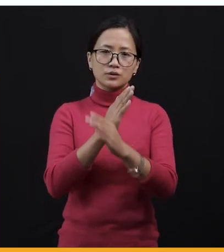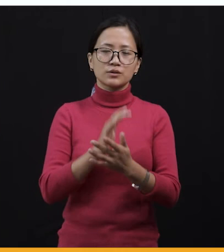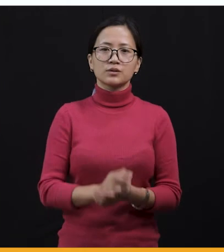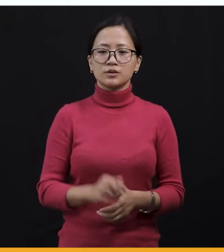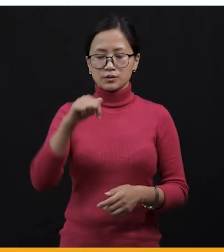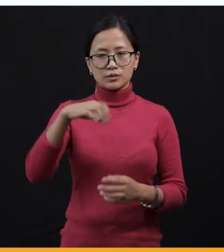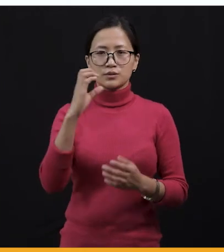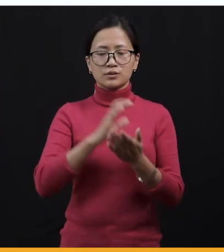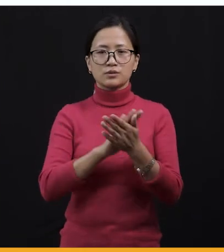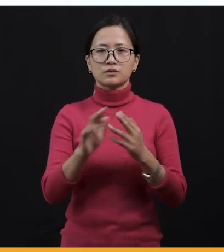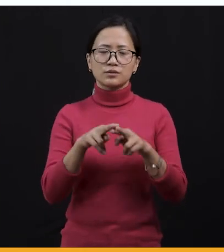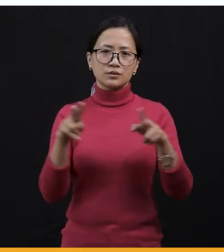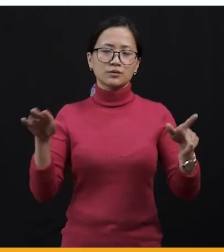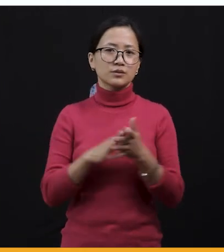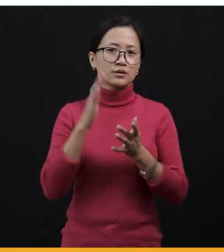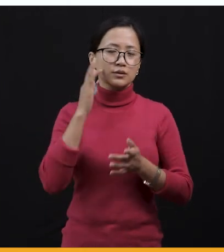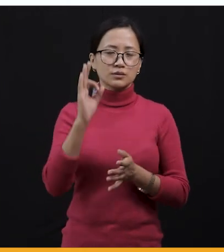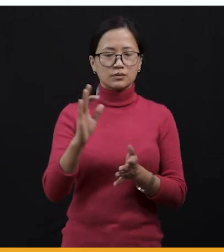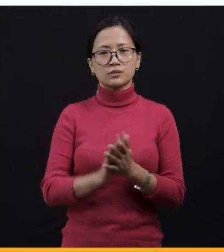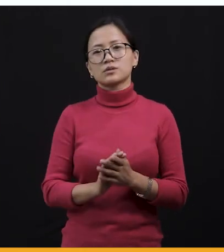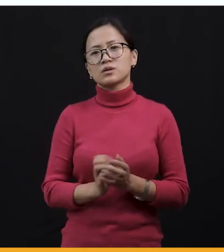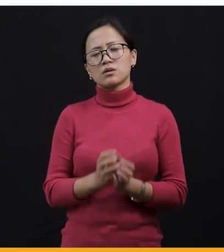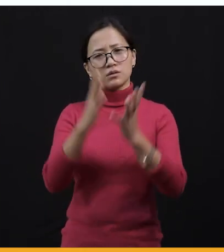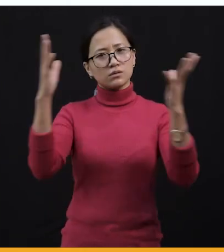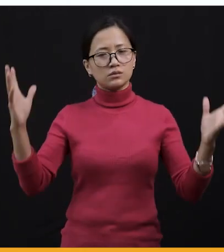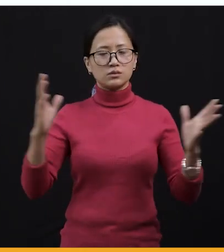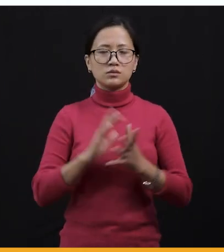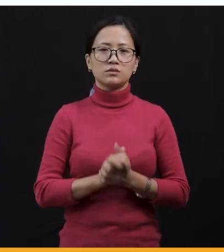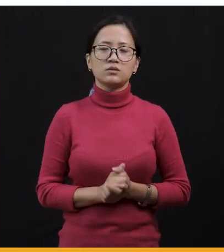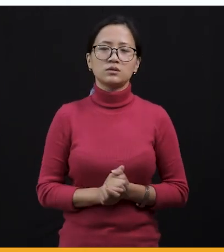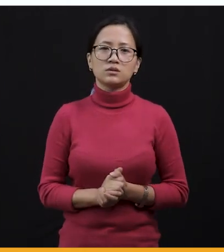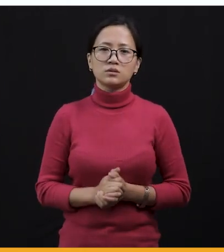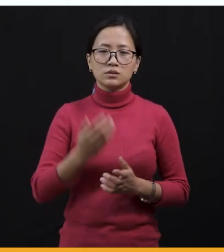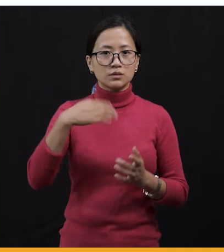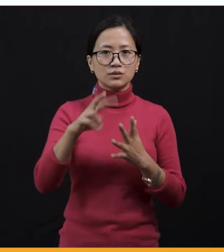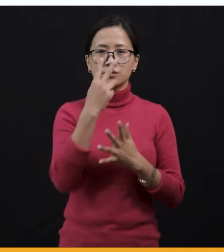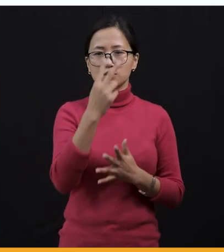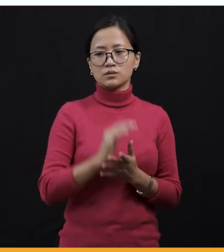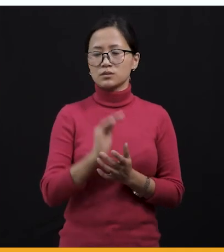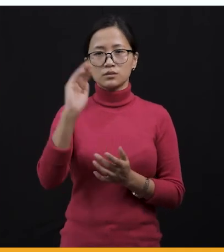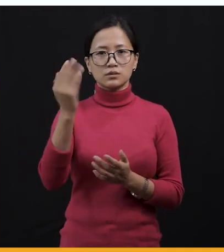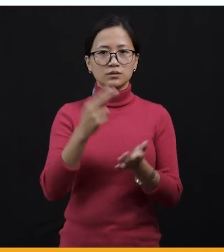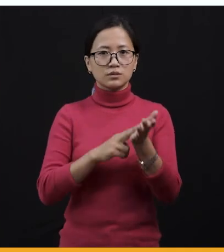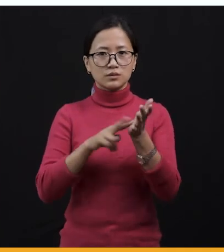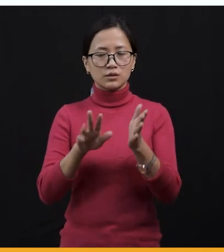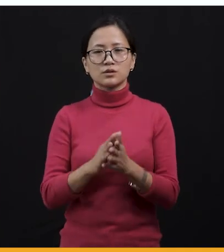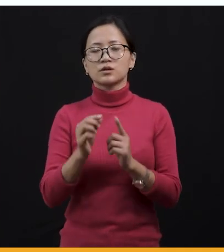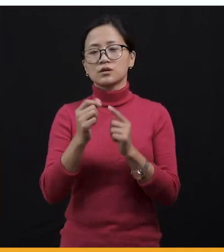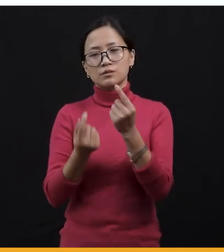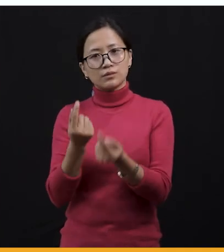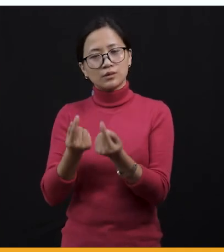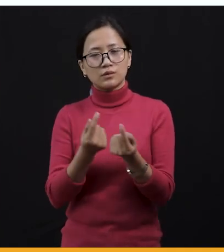see the importance, though we have lots, but we are going to see some national